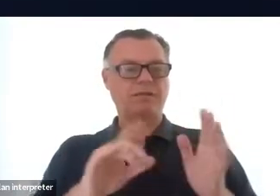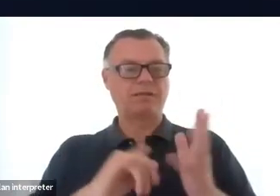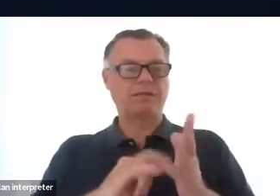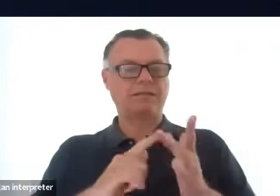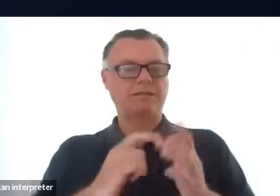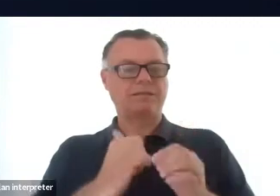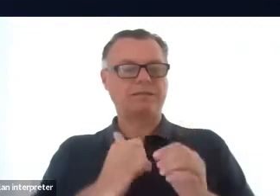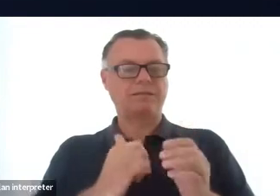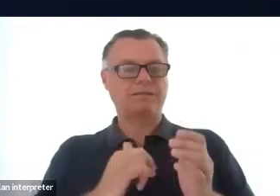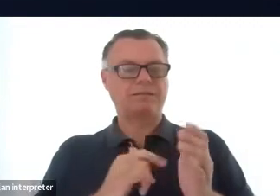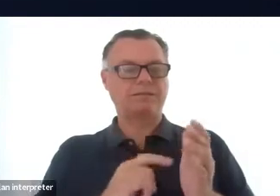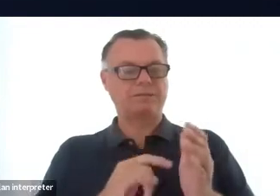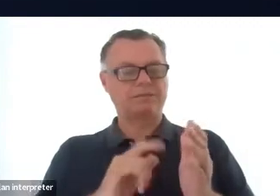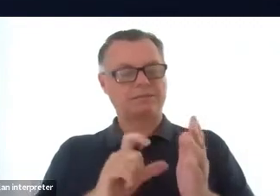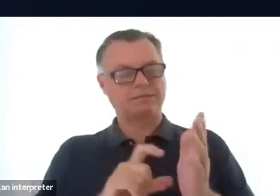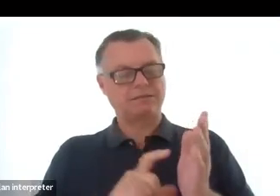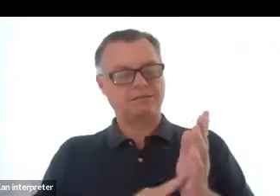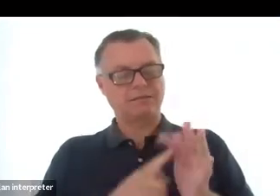mentor.clearsignals.com.au.